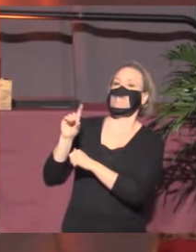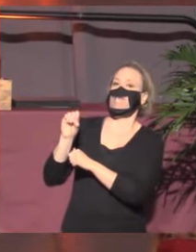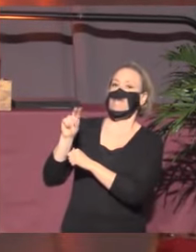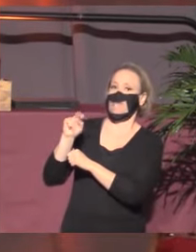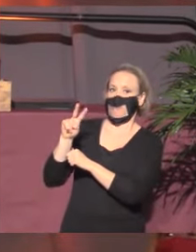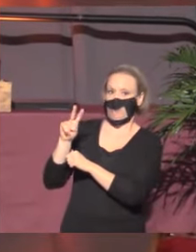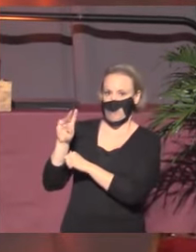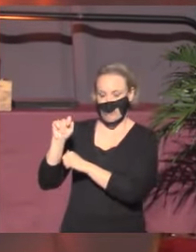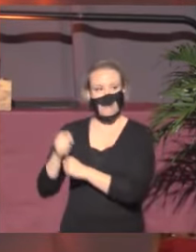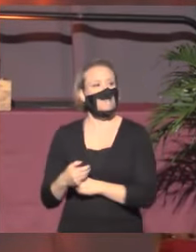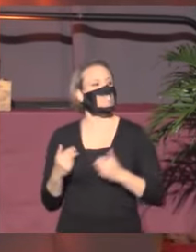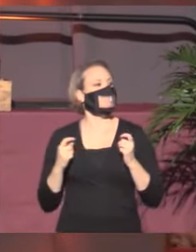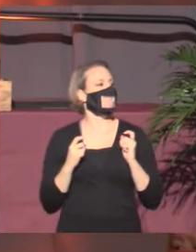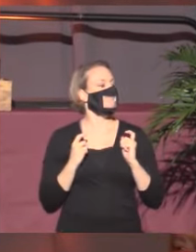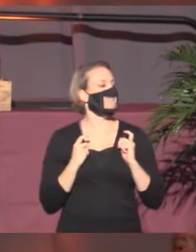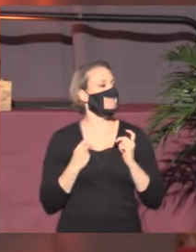invocation.